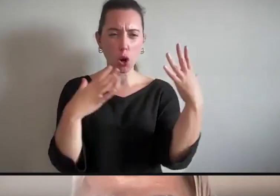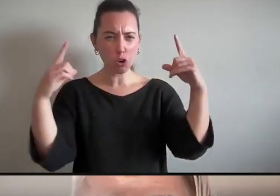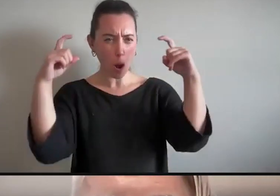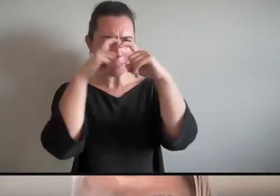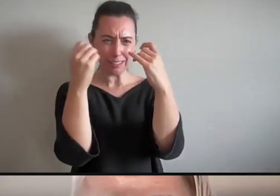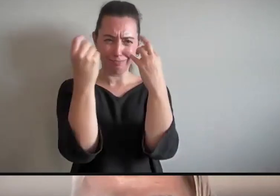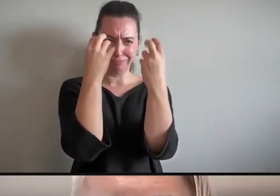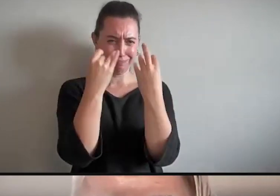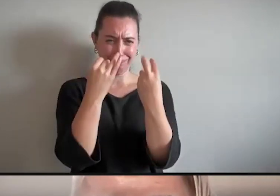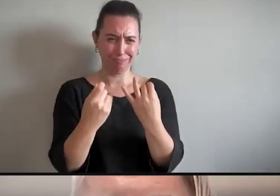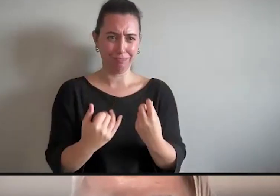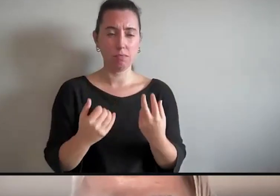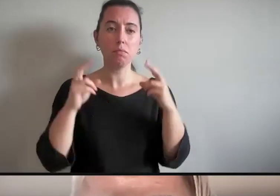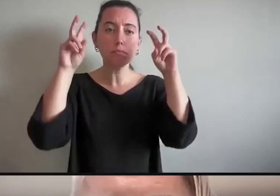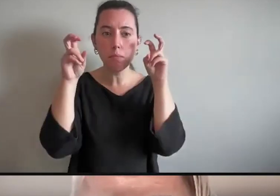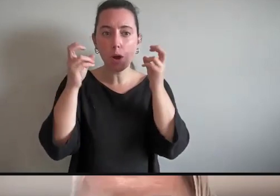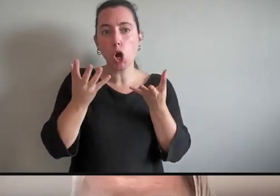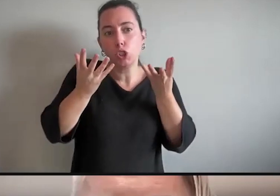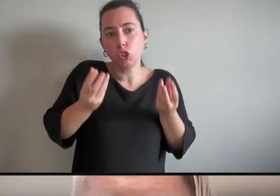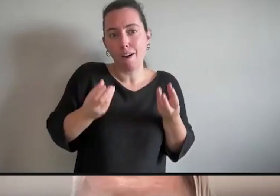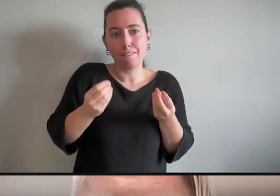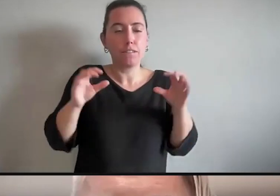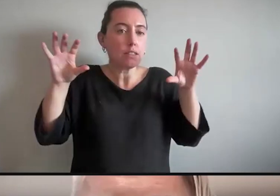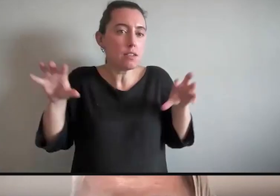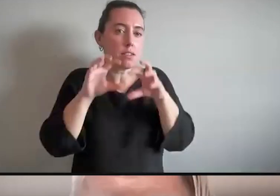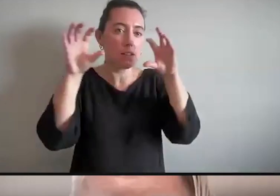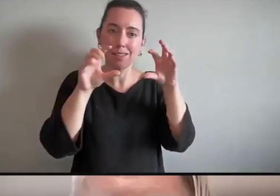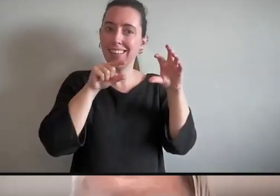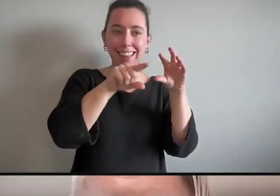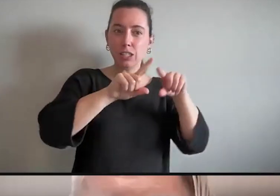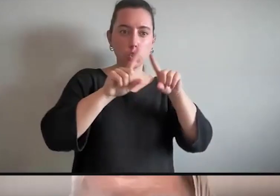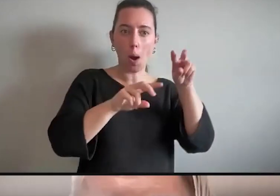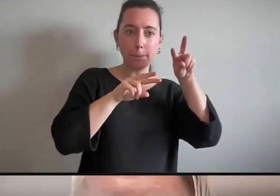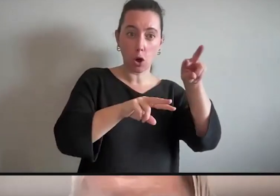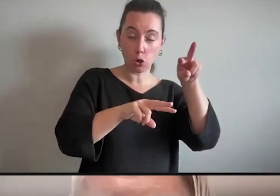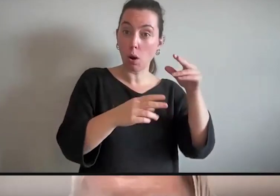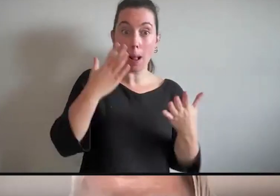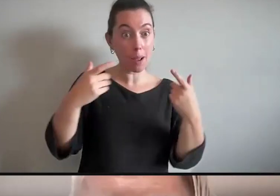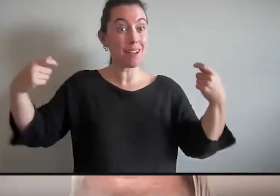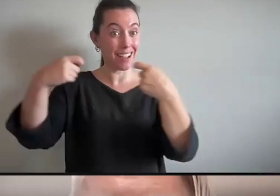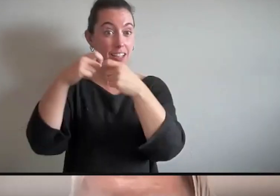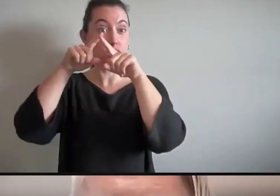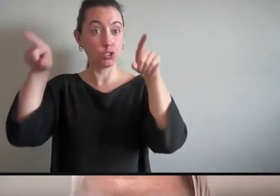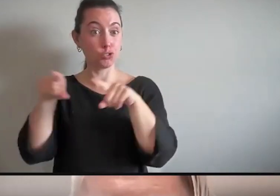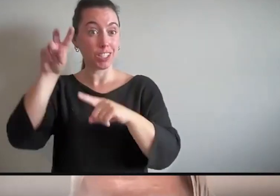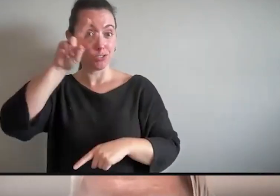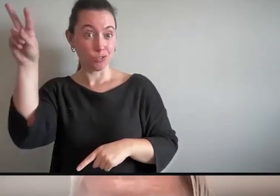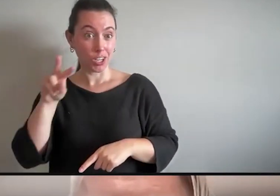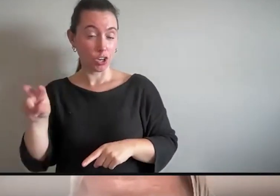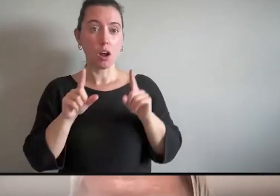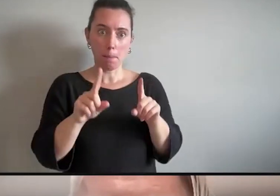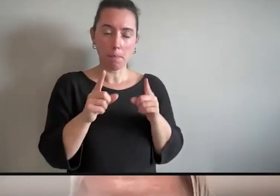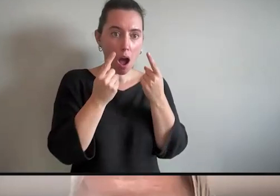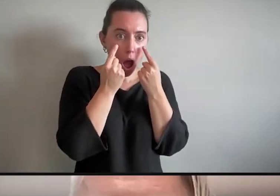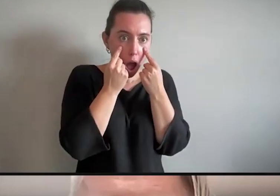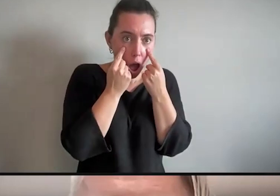these kind of softer things. That is not monitored in the same way. It's not really about the, I mean, it's not really the law,